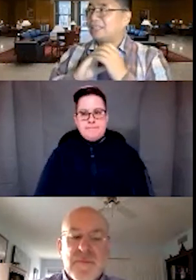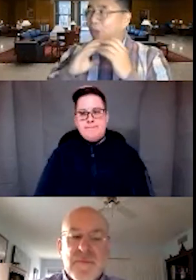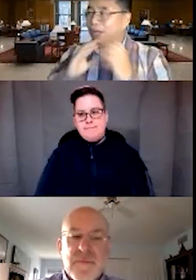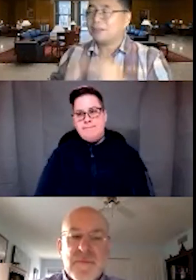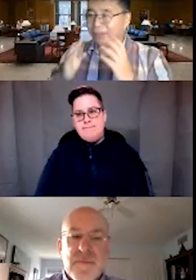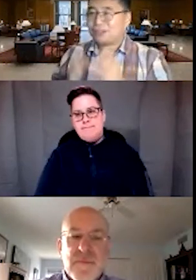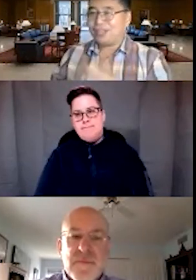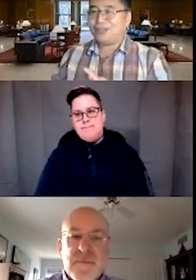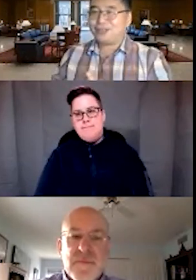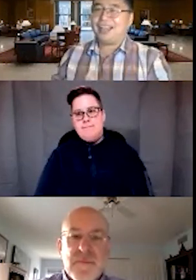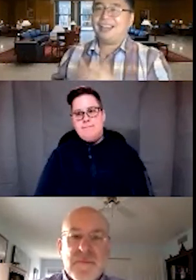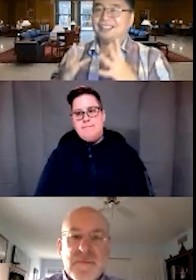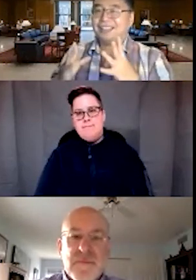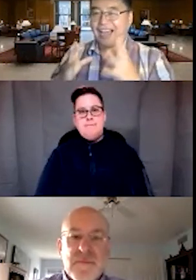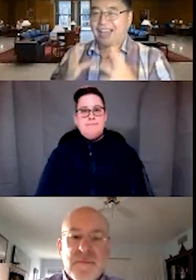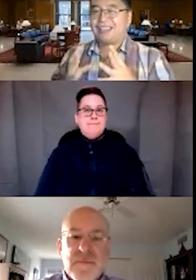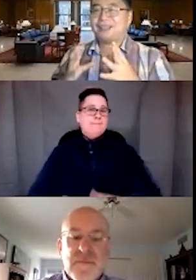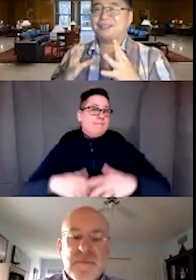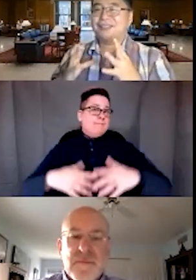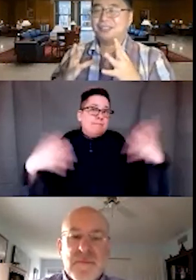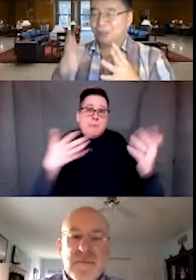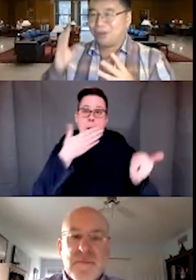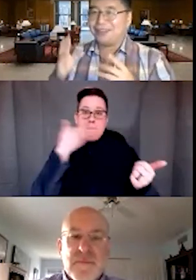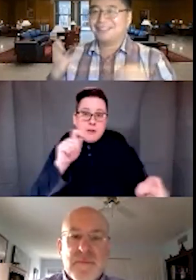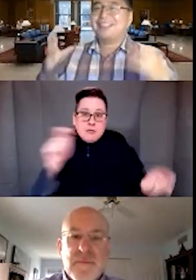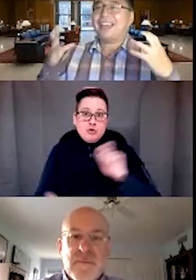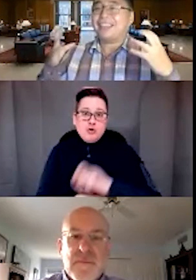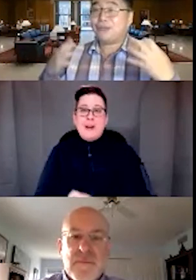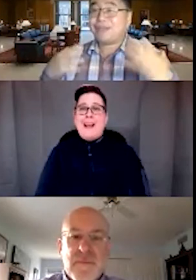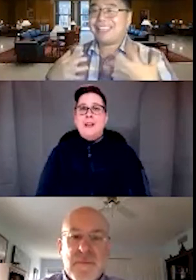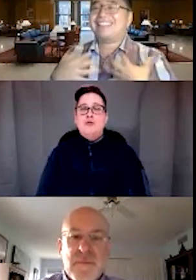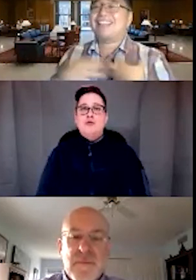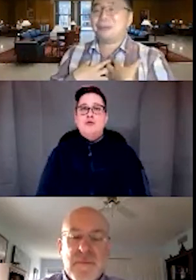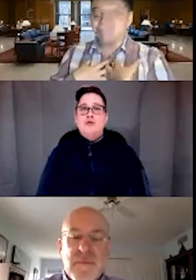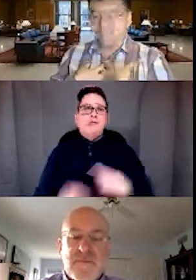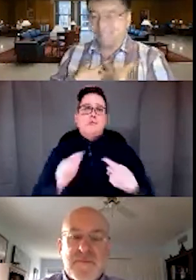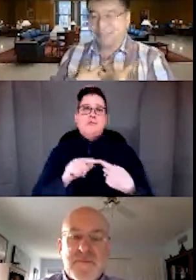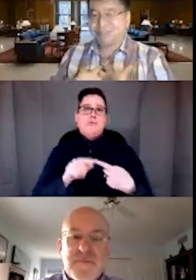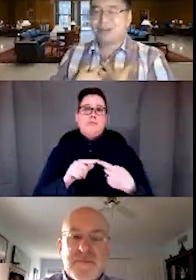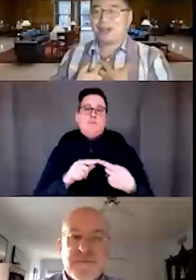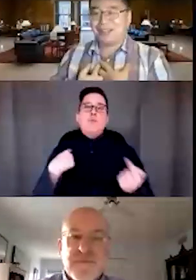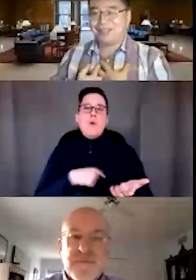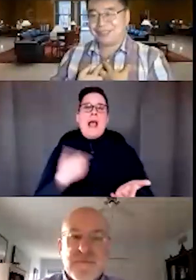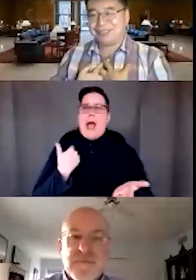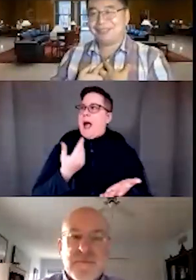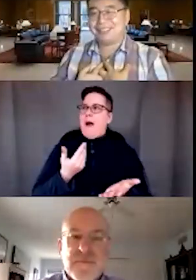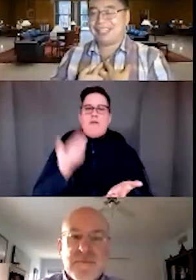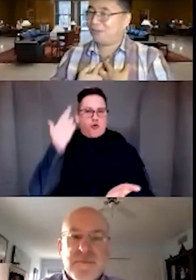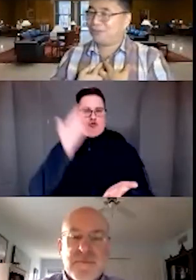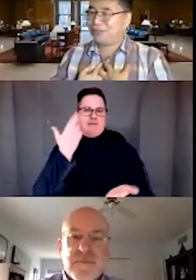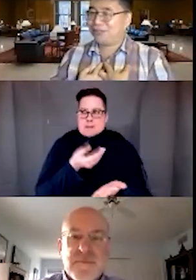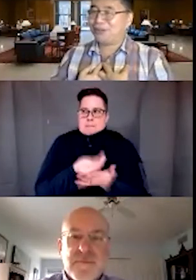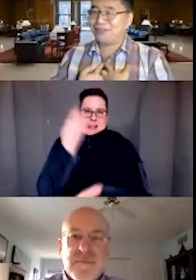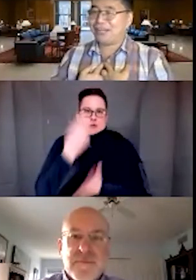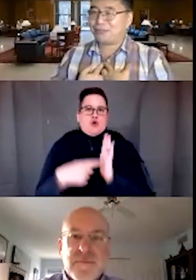you know, what is the best change? I think, number one, I think we have an economic incentive to show our value, right? Because now